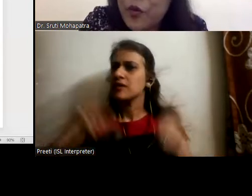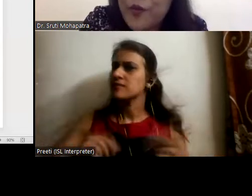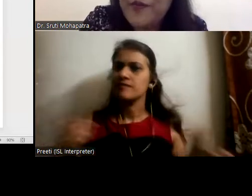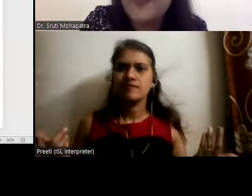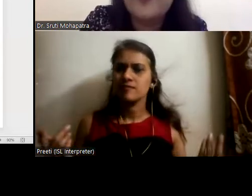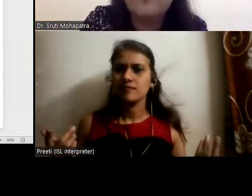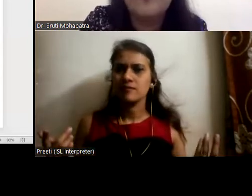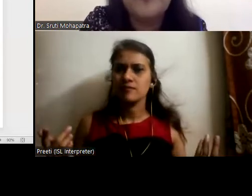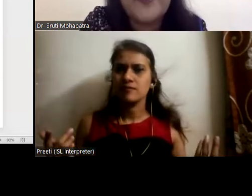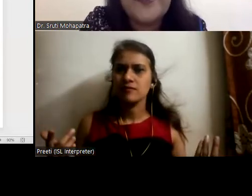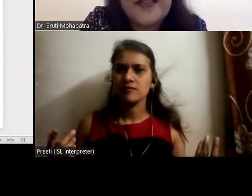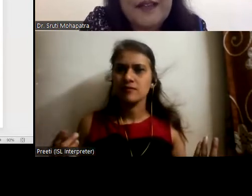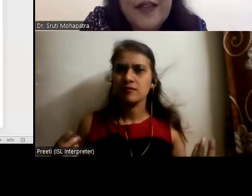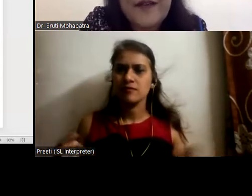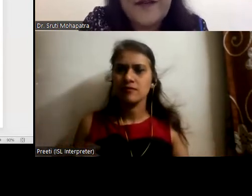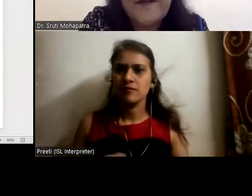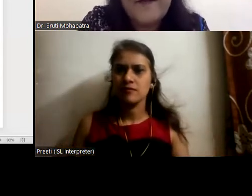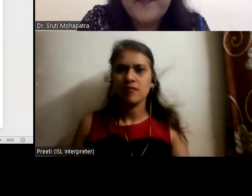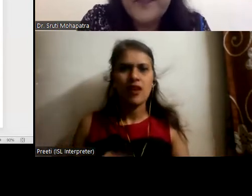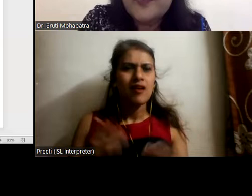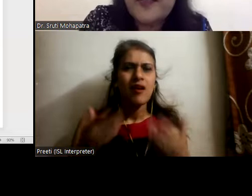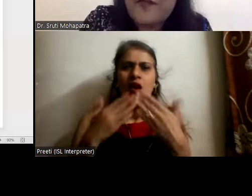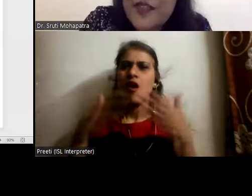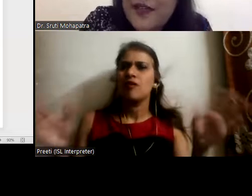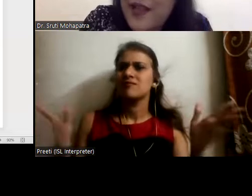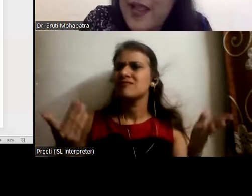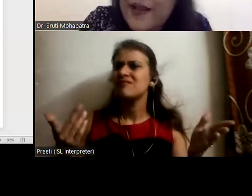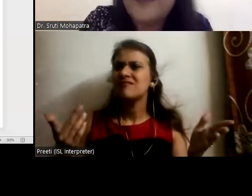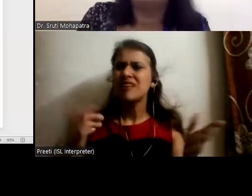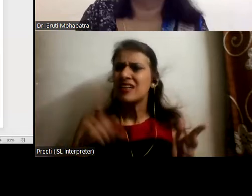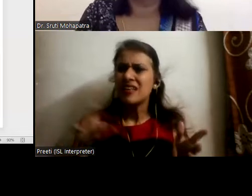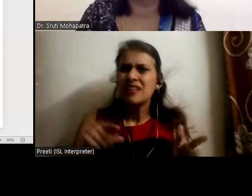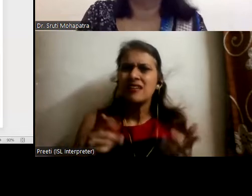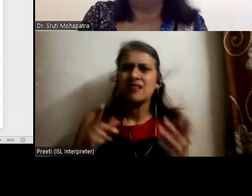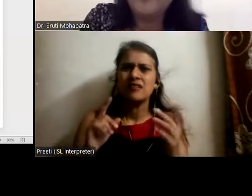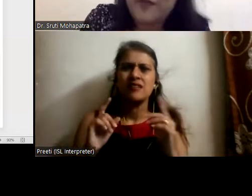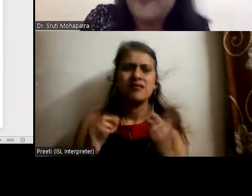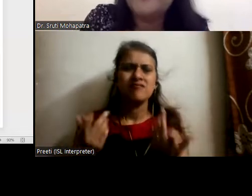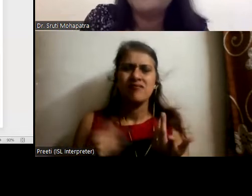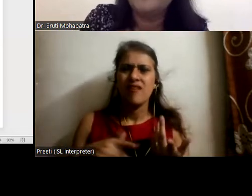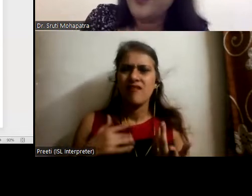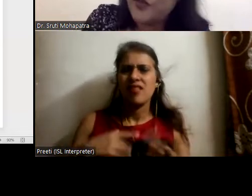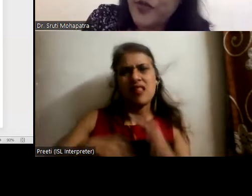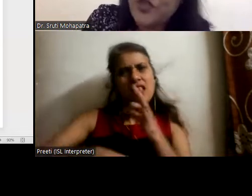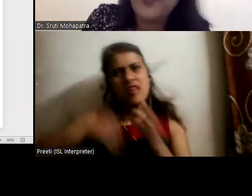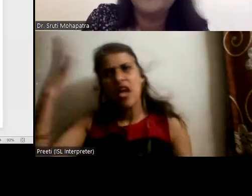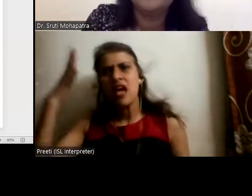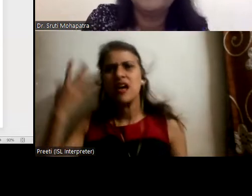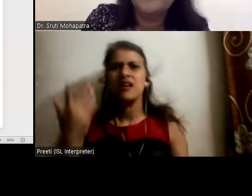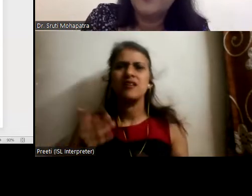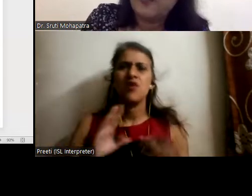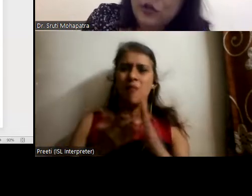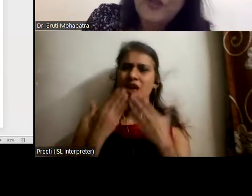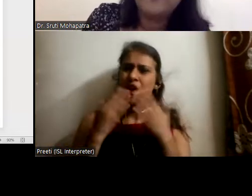kept open because they could not put anything there. So there was a little anger among the disability people with disabilities who were